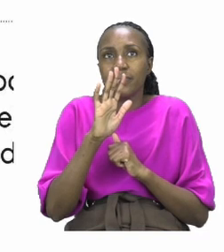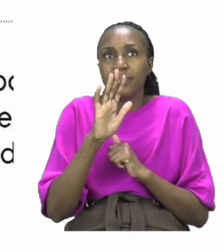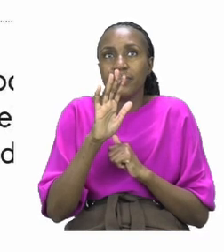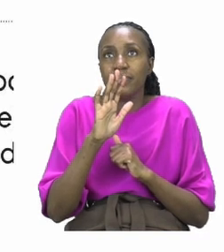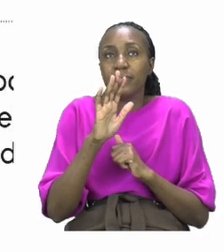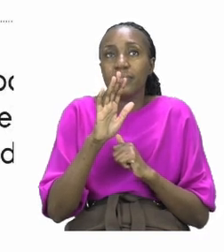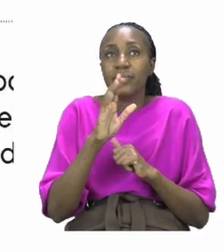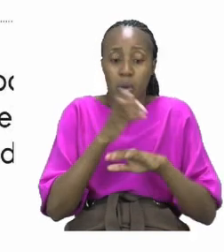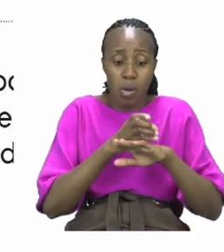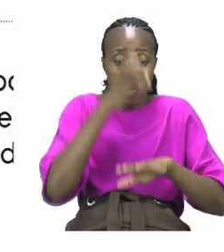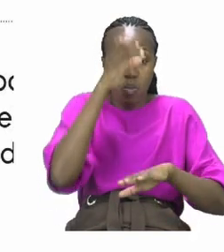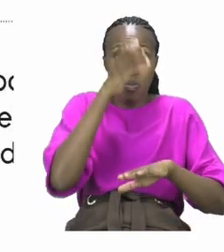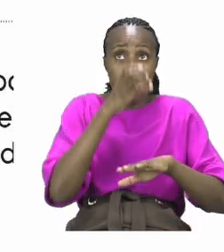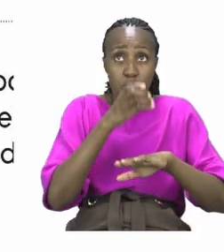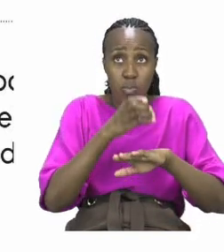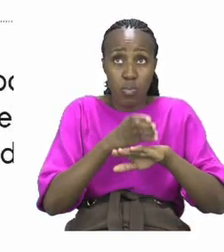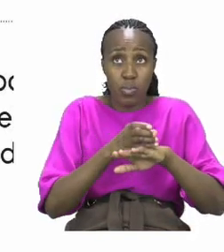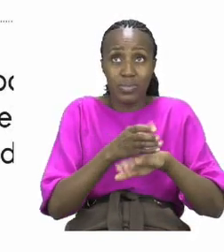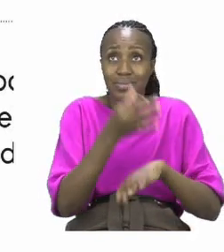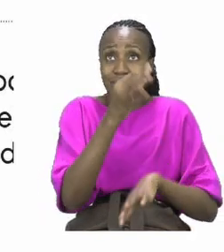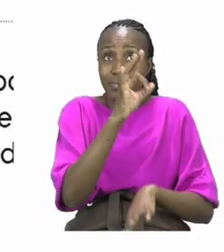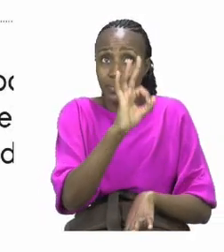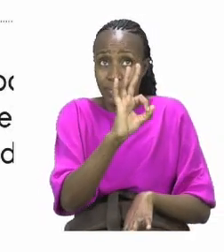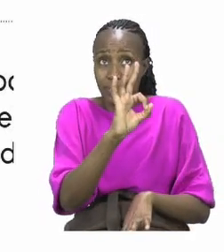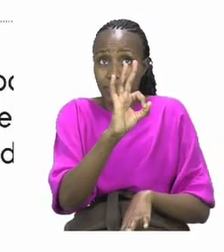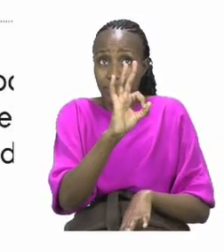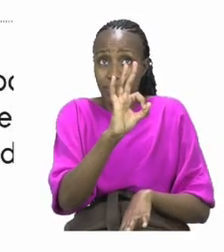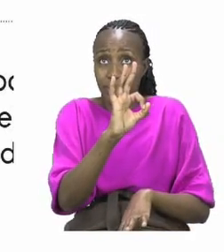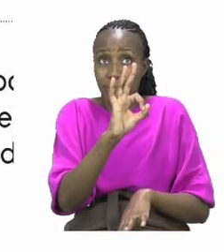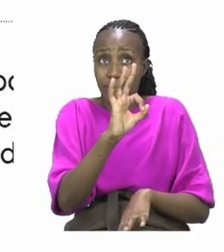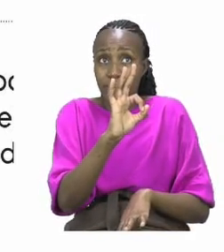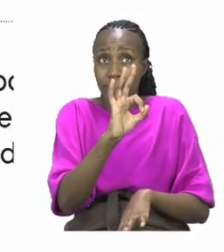are 9 bottles and